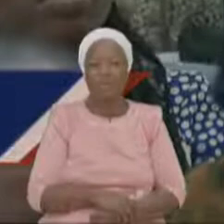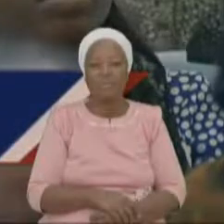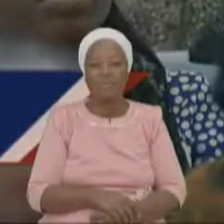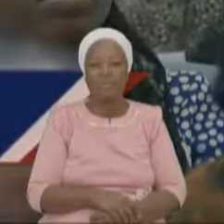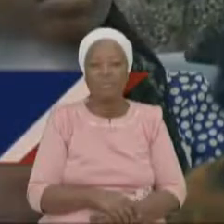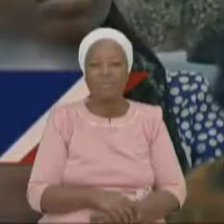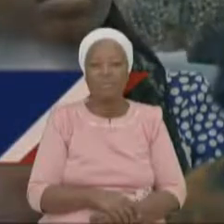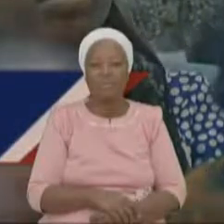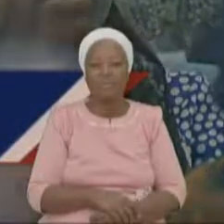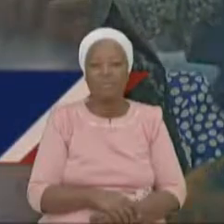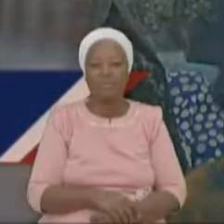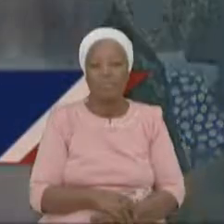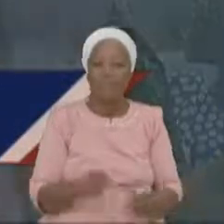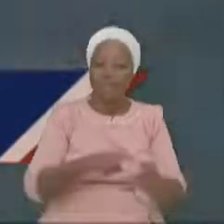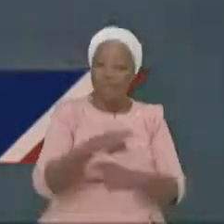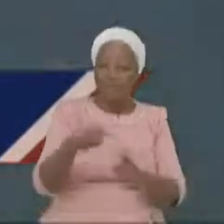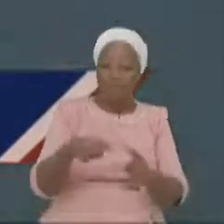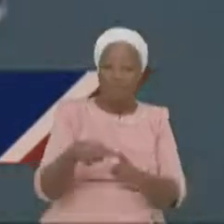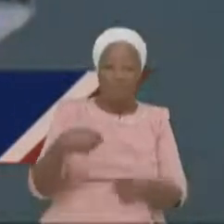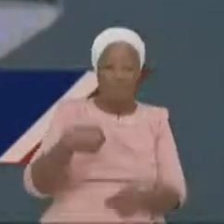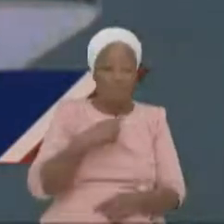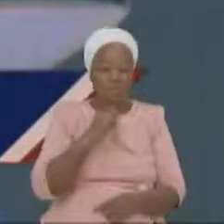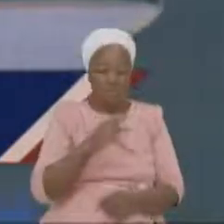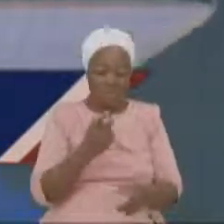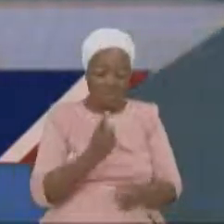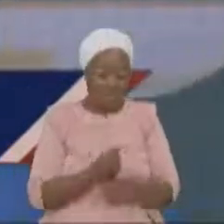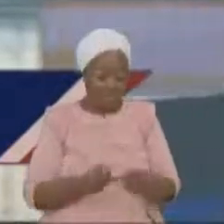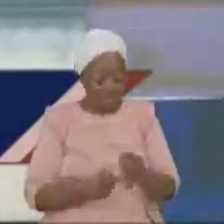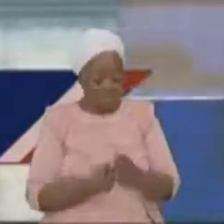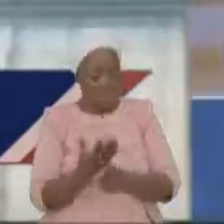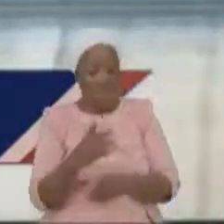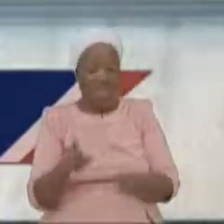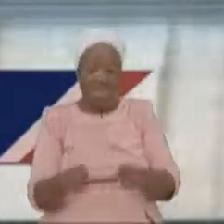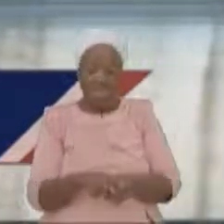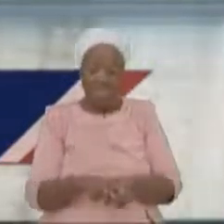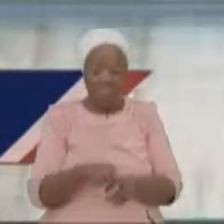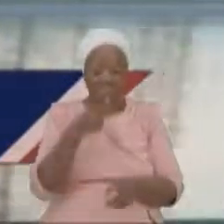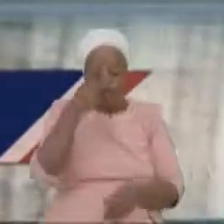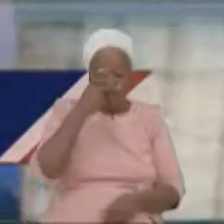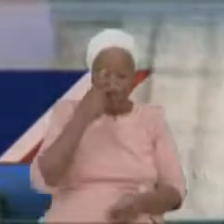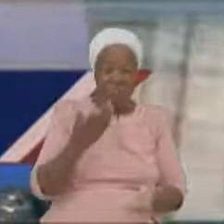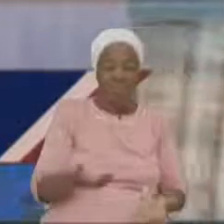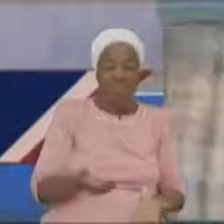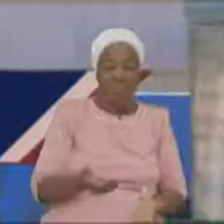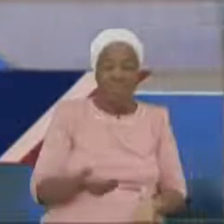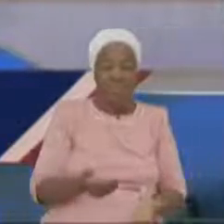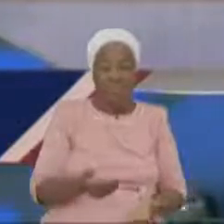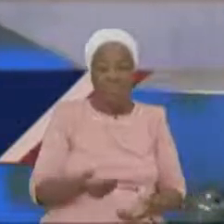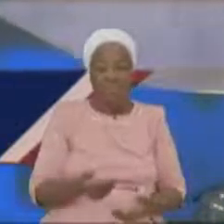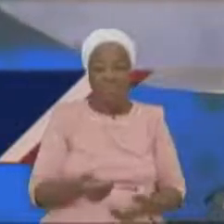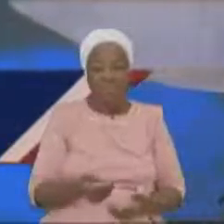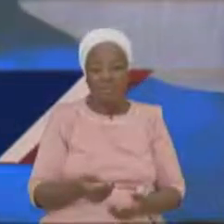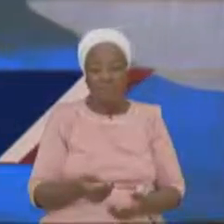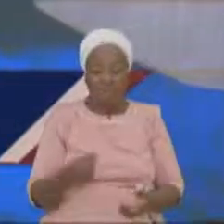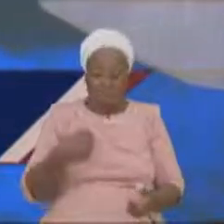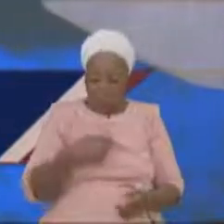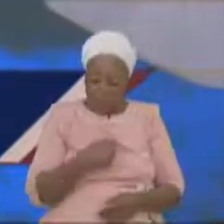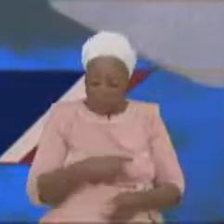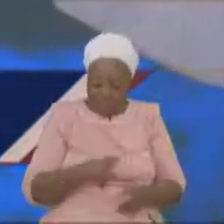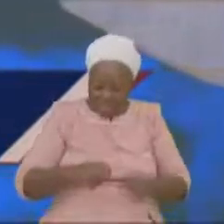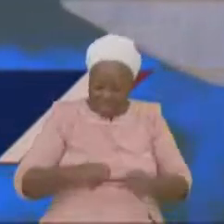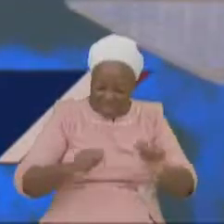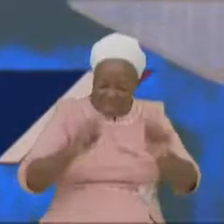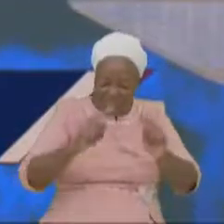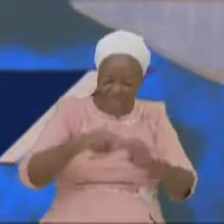Amen. When we were growing up as toddlers, we tried to